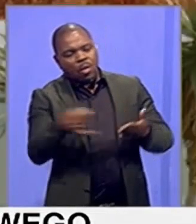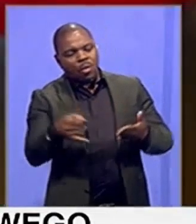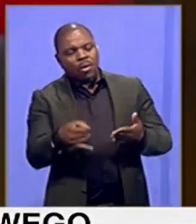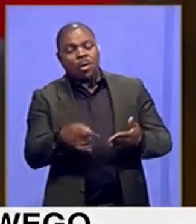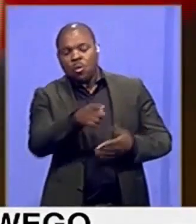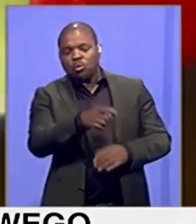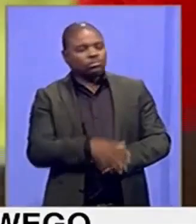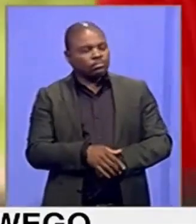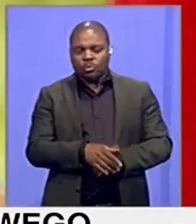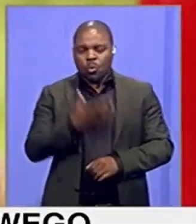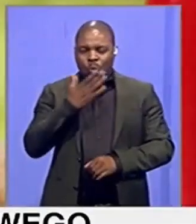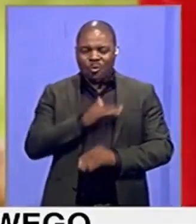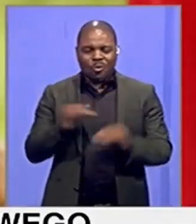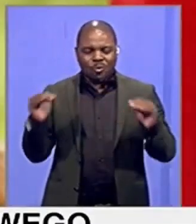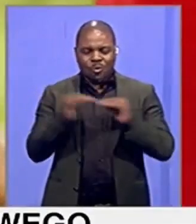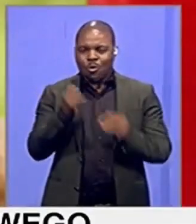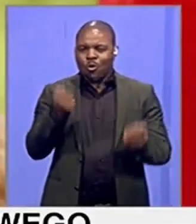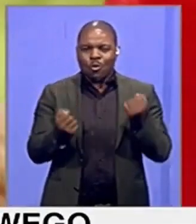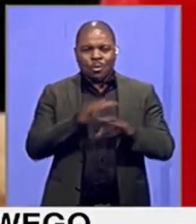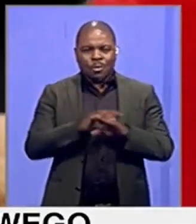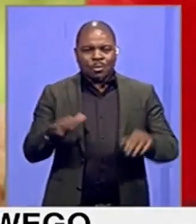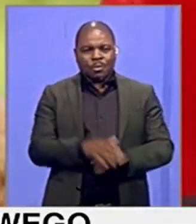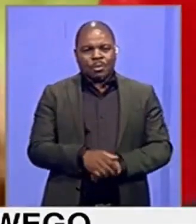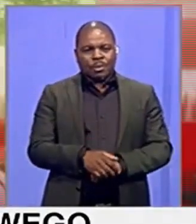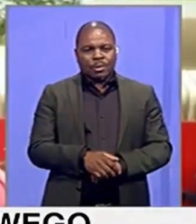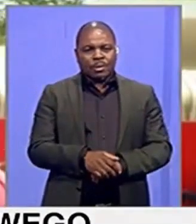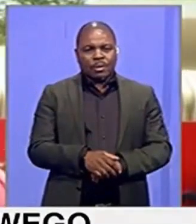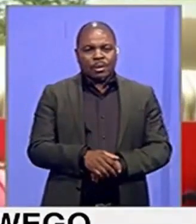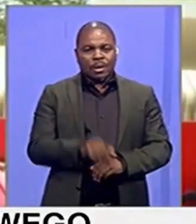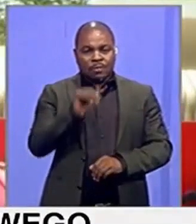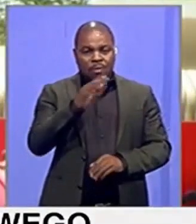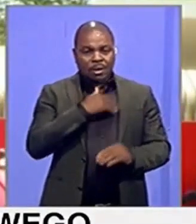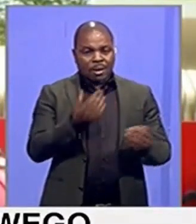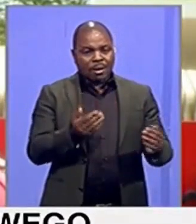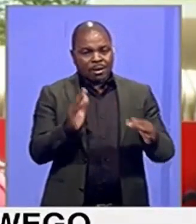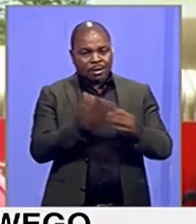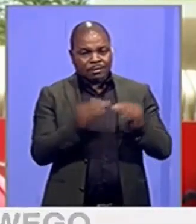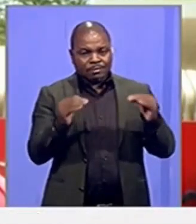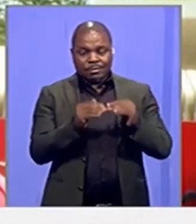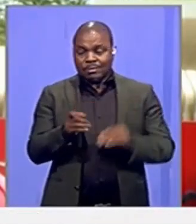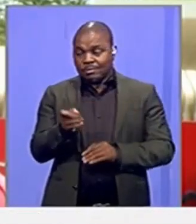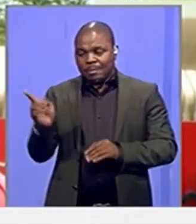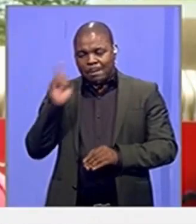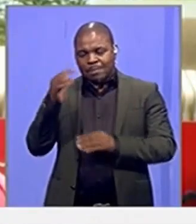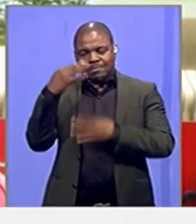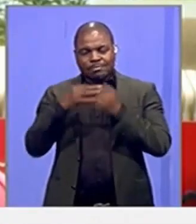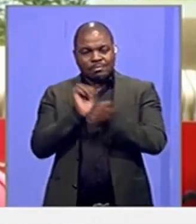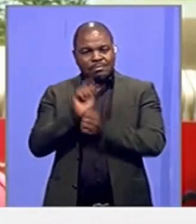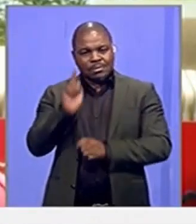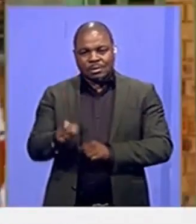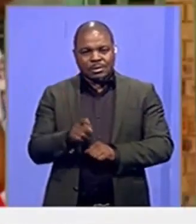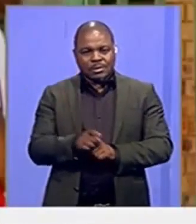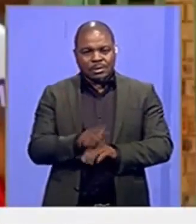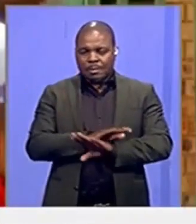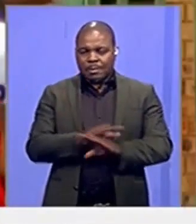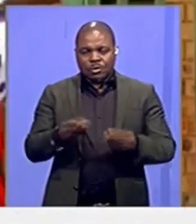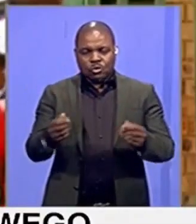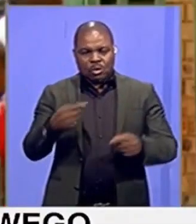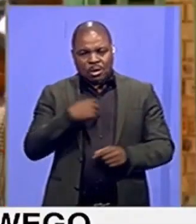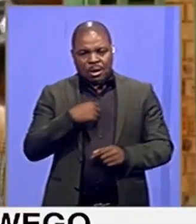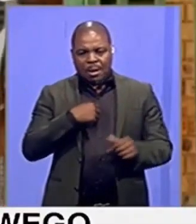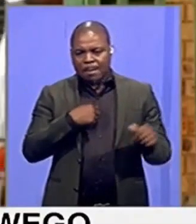toka e phethagala. So those guys, as long as I'm open the case, I need those guys to go to jail. That's a salvation. I can't go